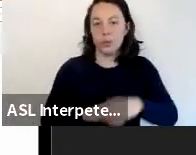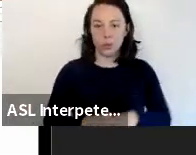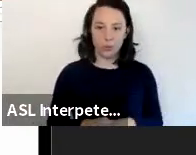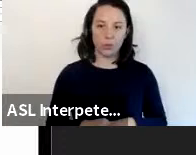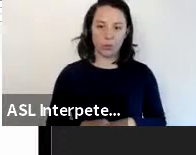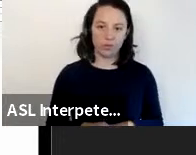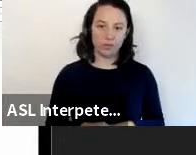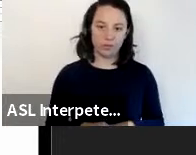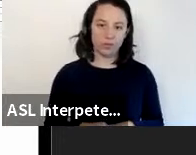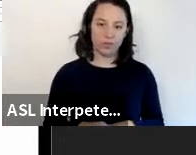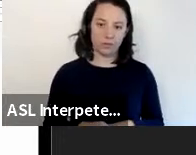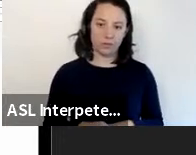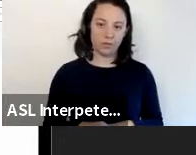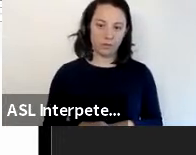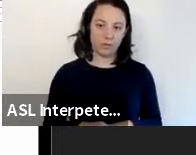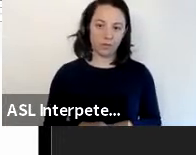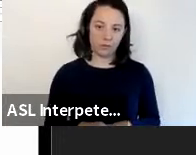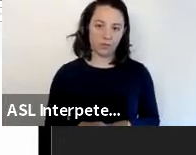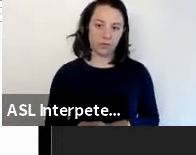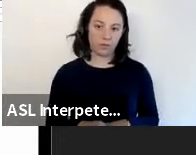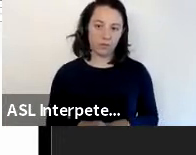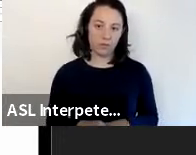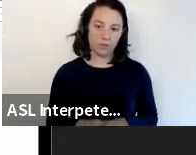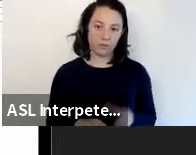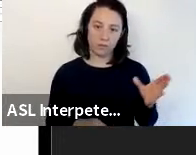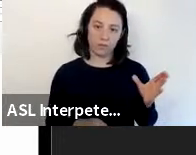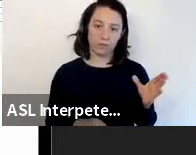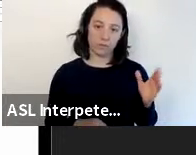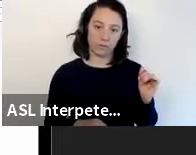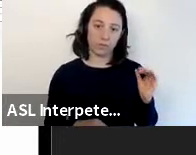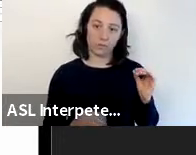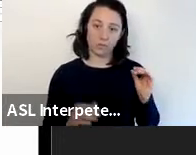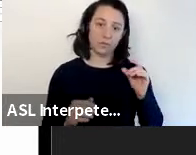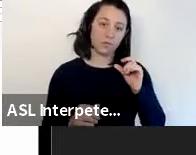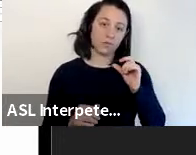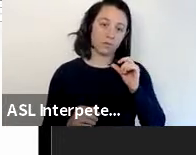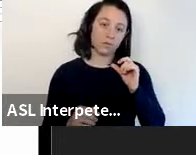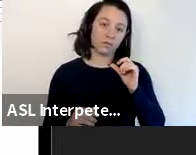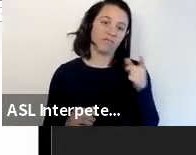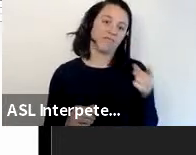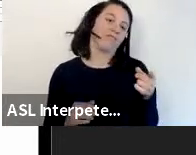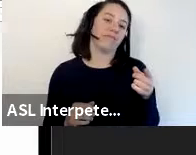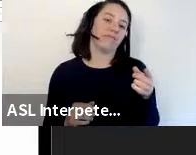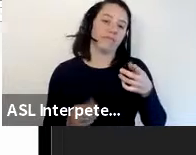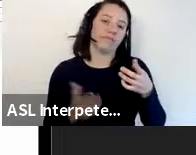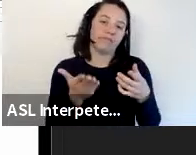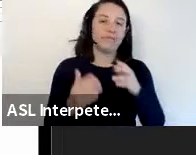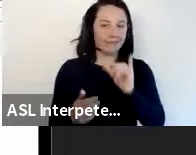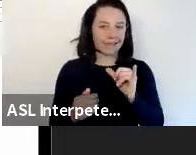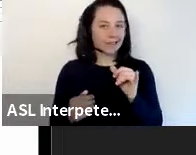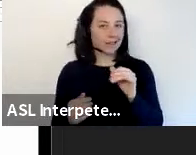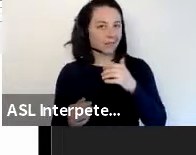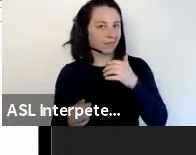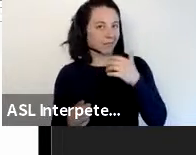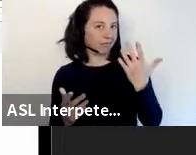the other two vaccines. Doesn't mean that it's better. It's just older. Next vaccine.